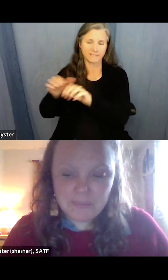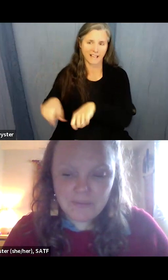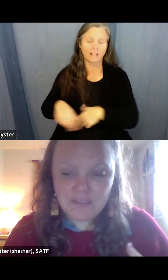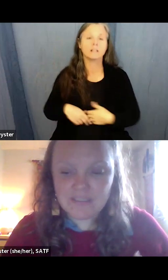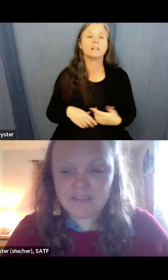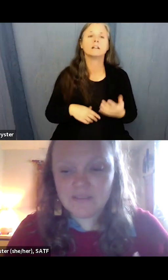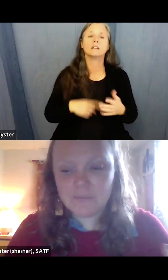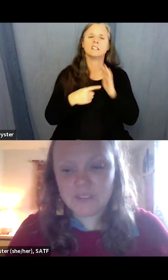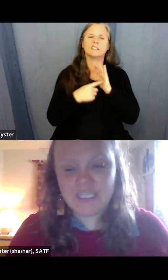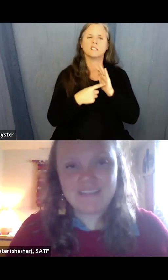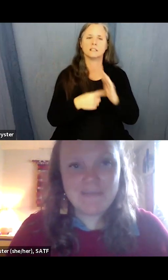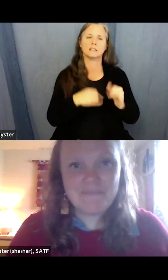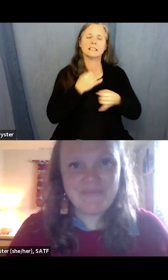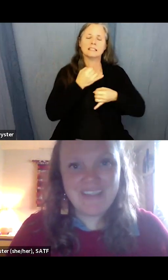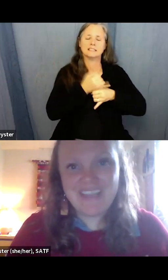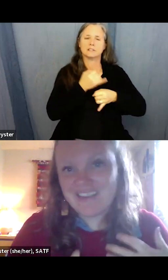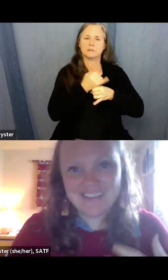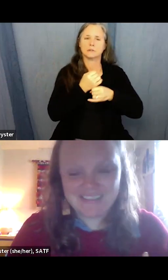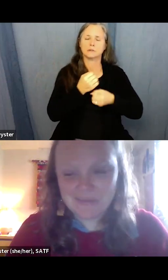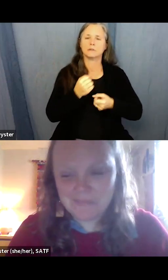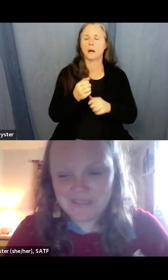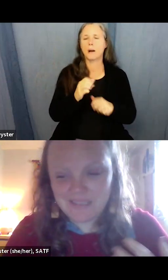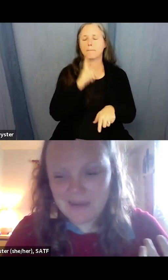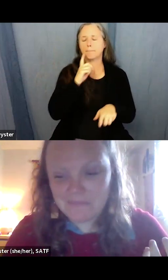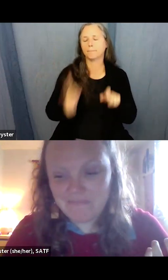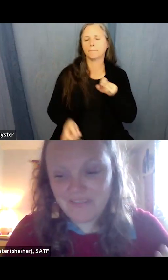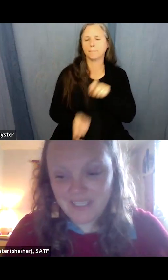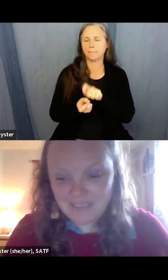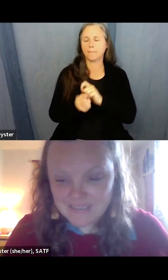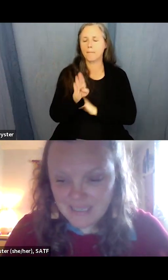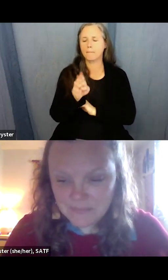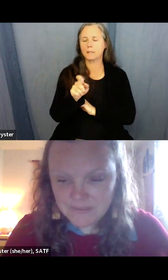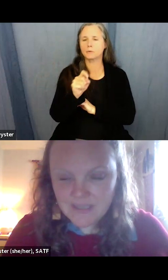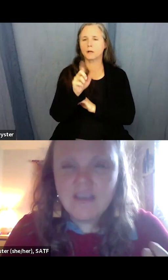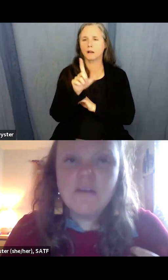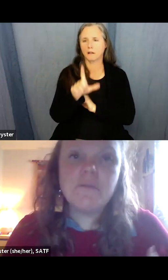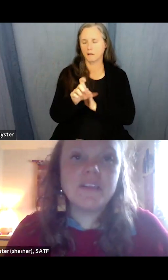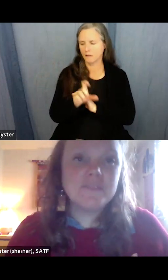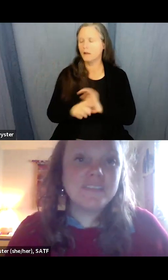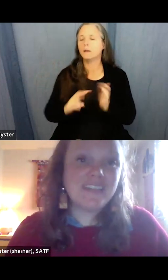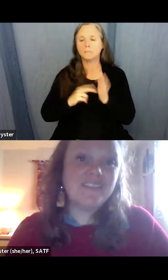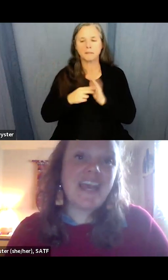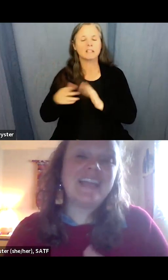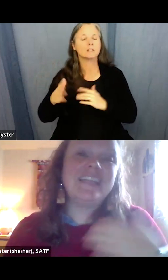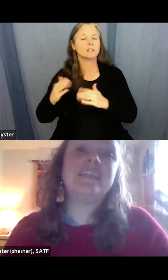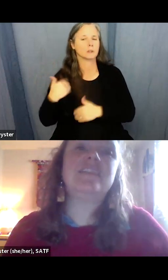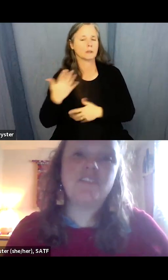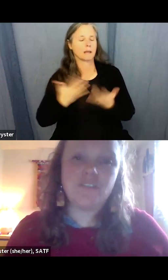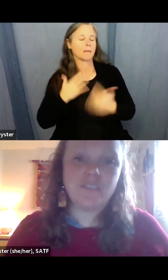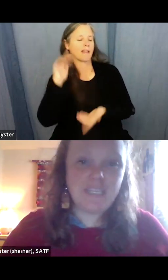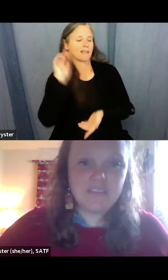young people that adults will protect them and then our systems fail at times, we run the risk of